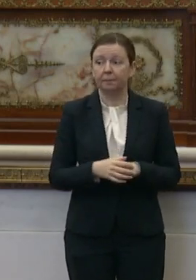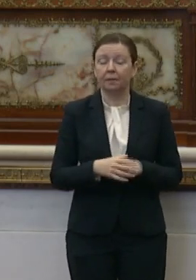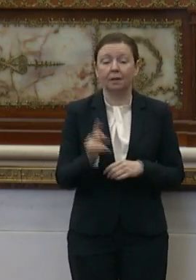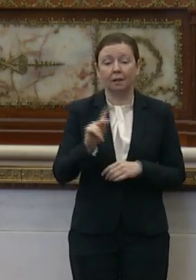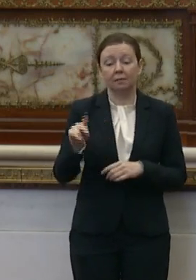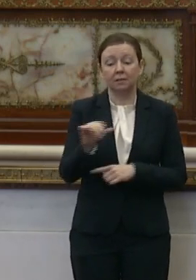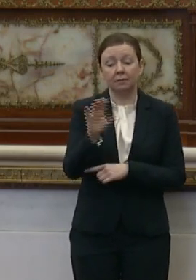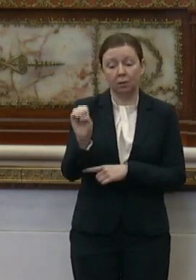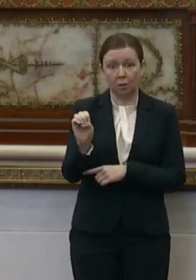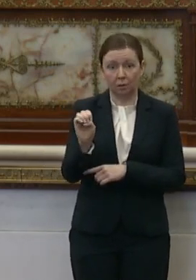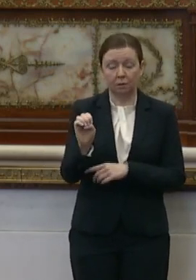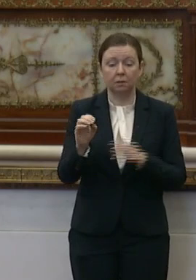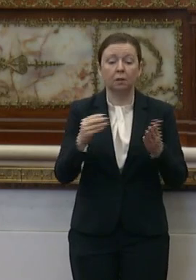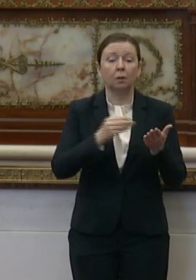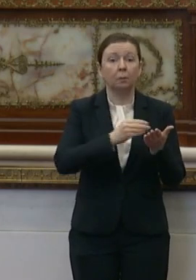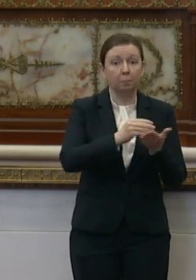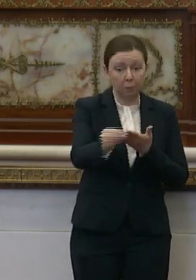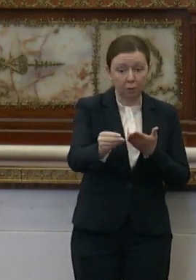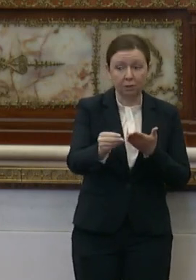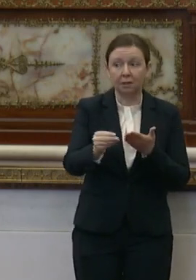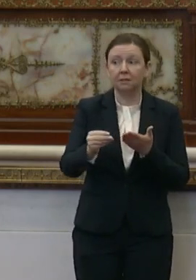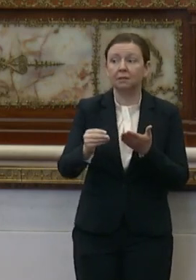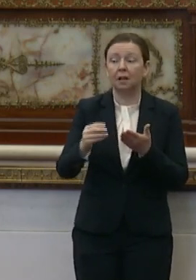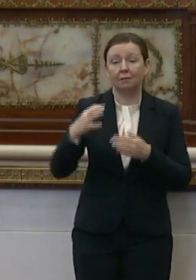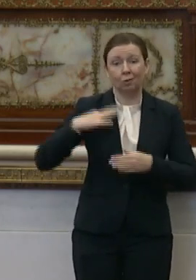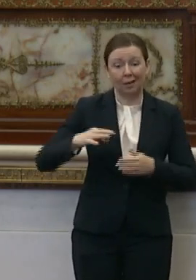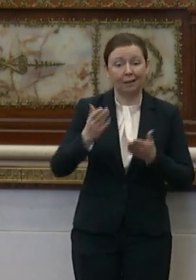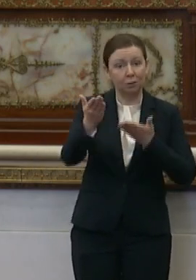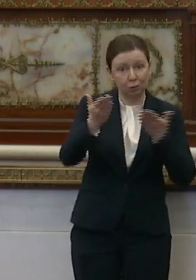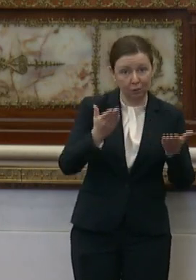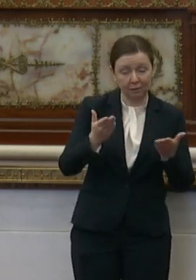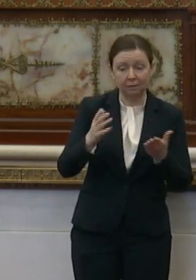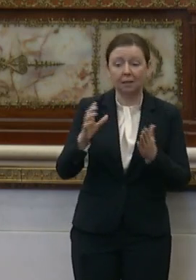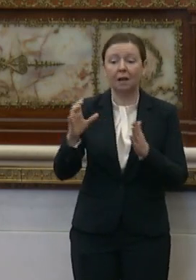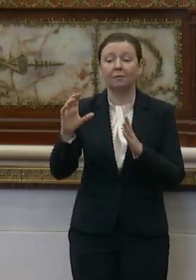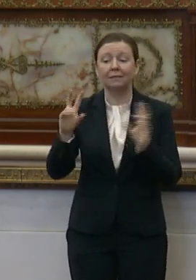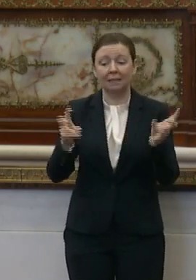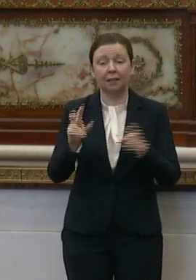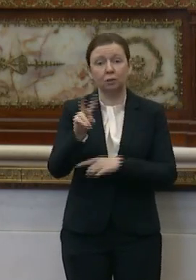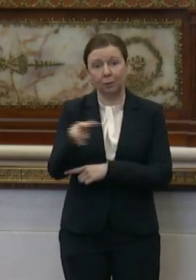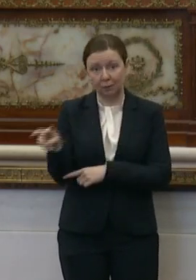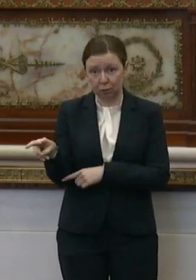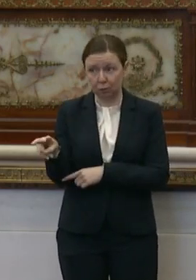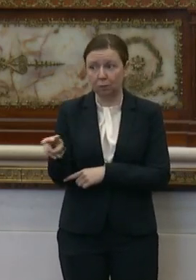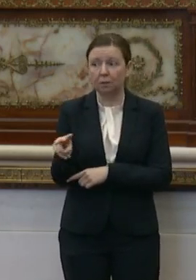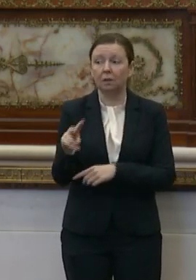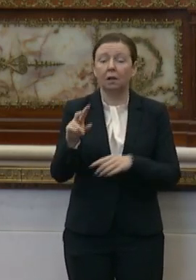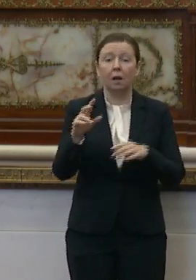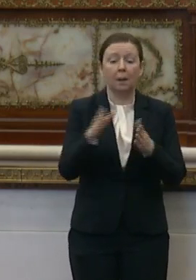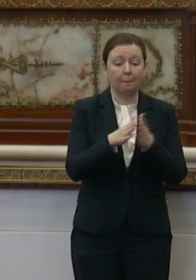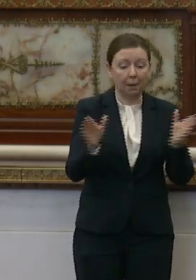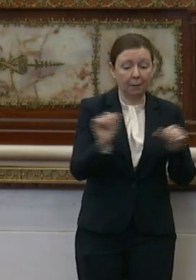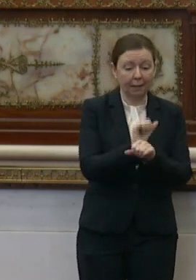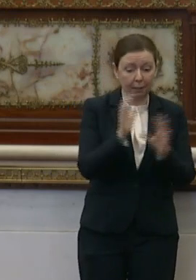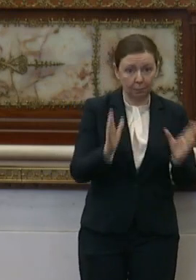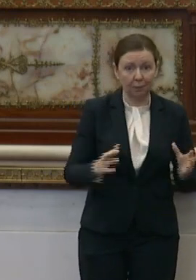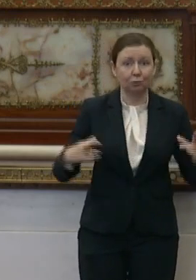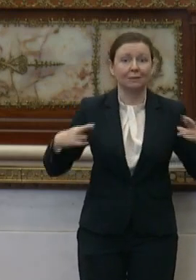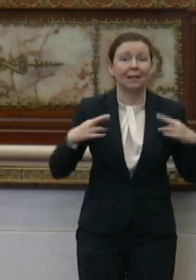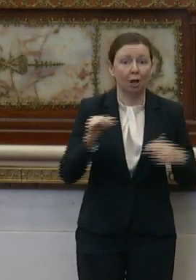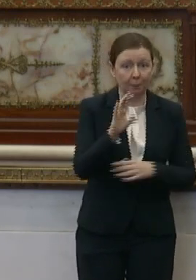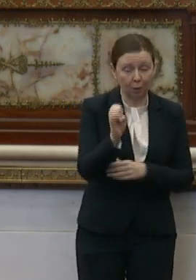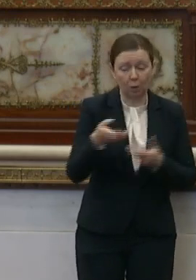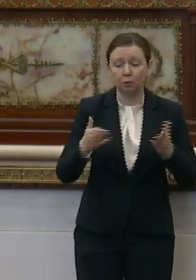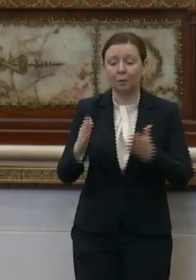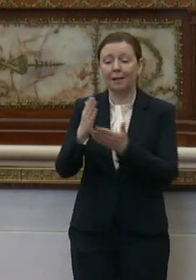the Philadelphia Code entitled Purchase of Credited Service, of Title 22 of the Philadelphia Code entitled Public Employees Retirement Code to allow